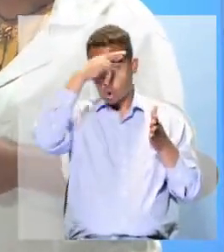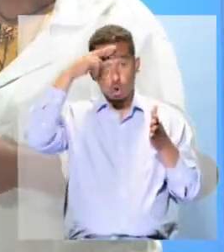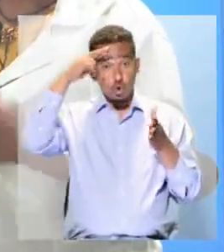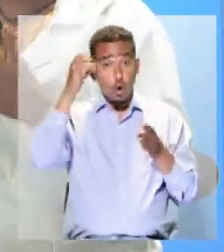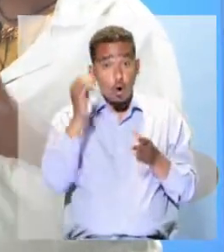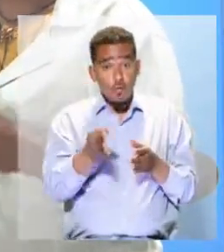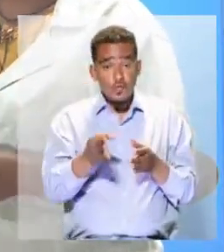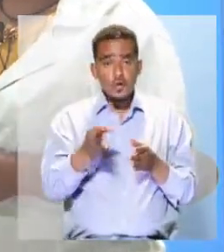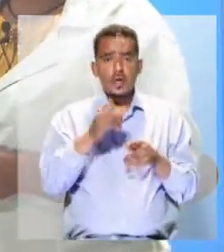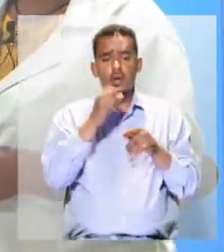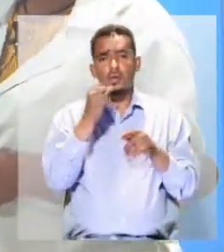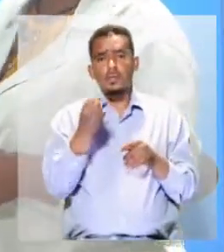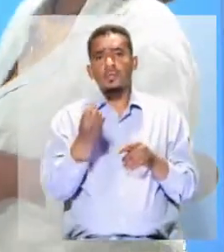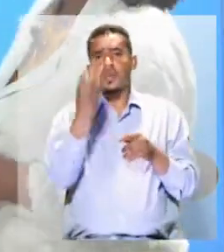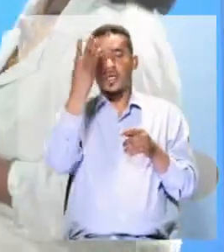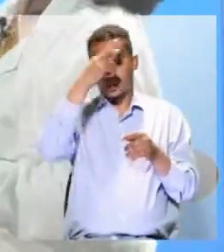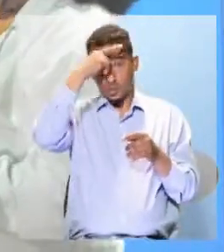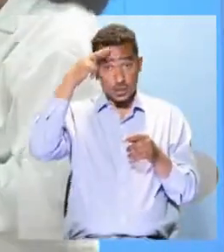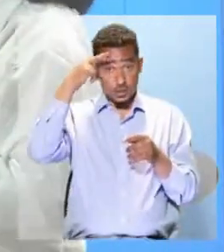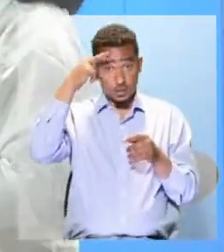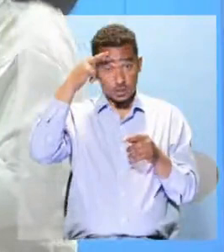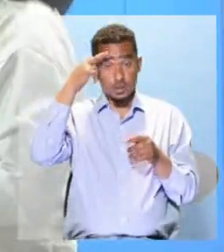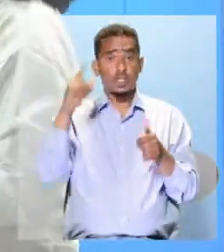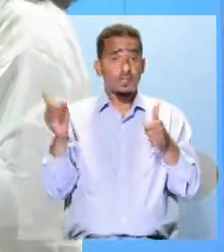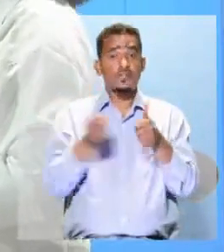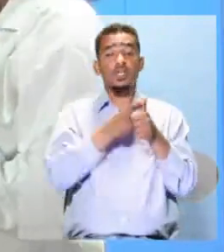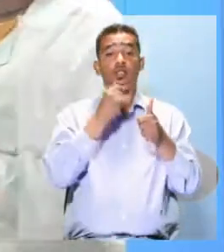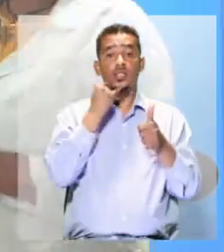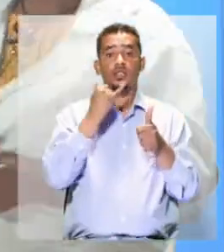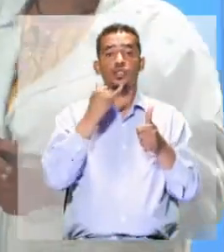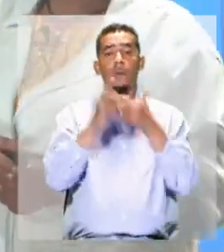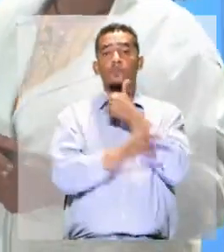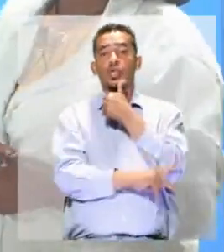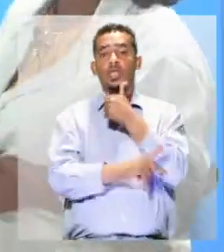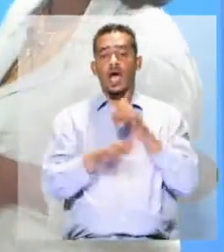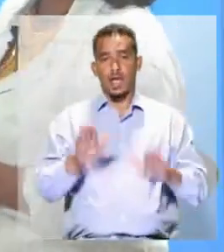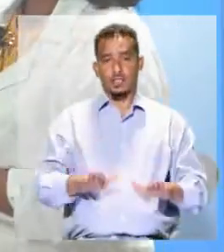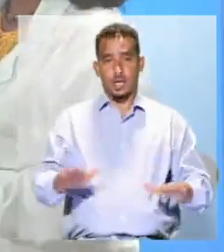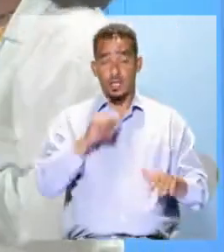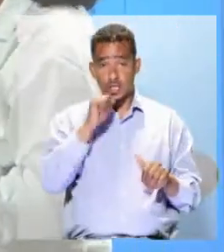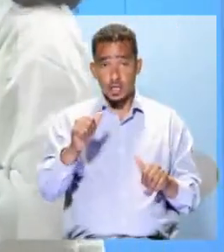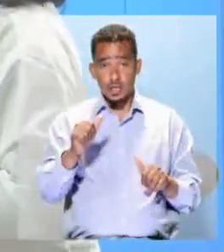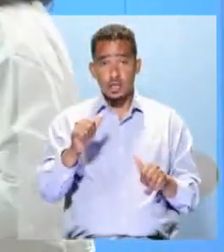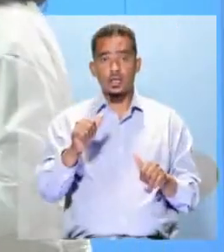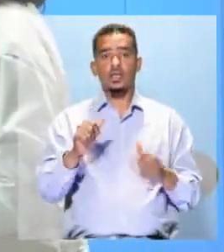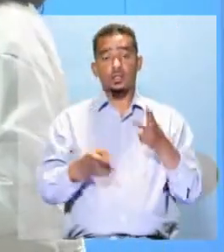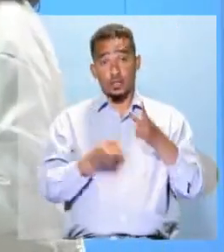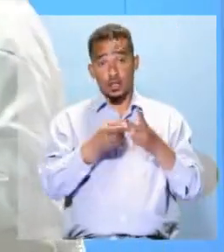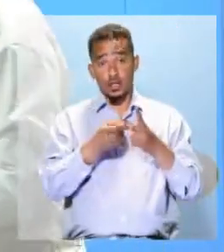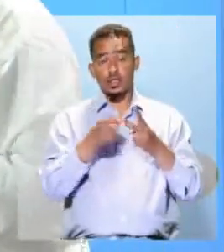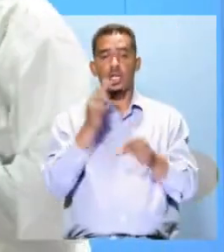reasons. But the main reason is political instability, and the second one is